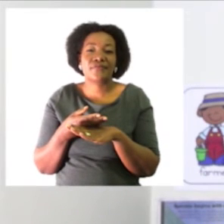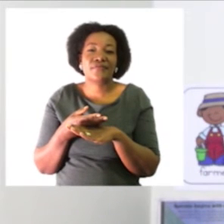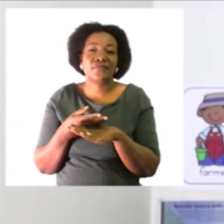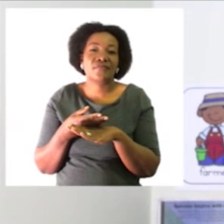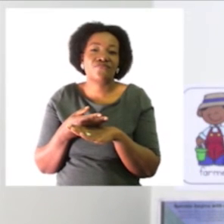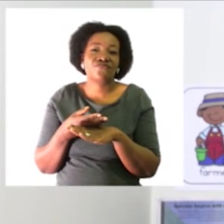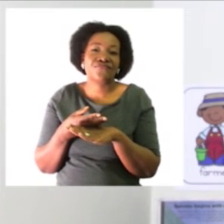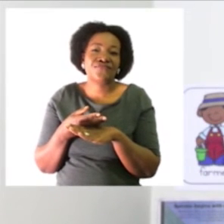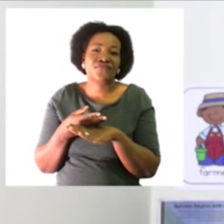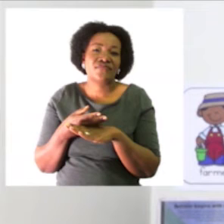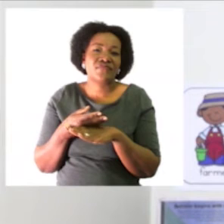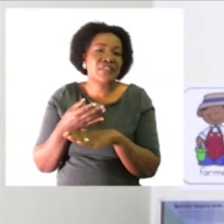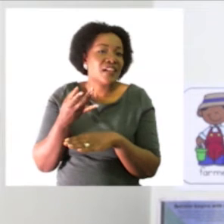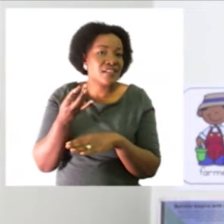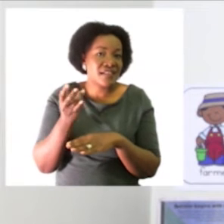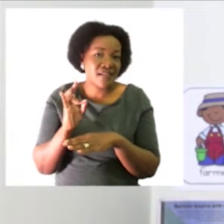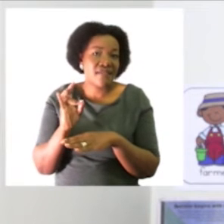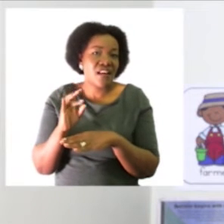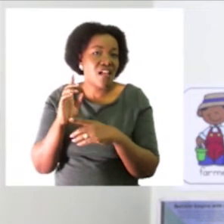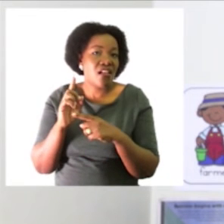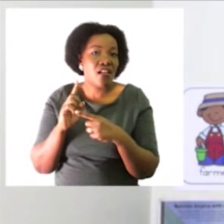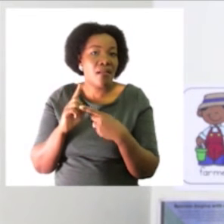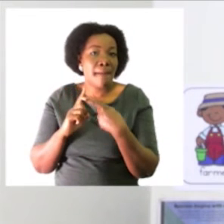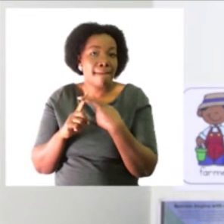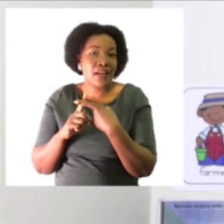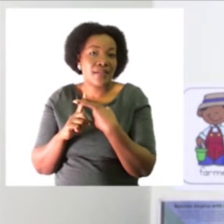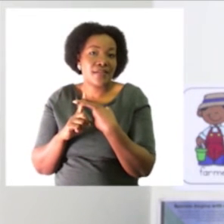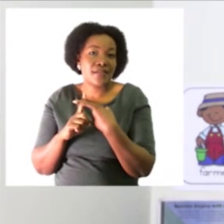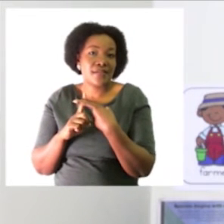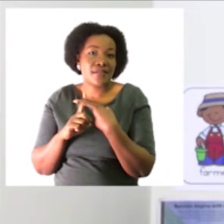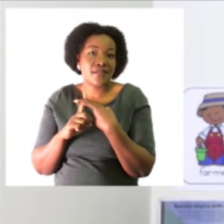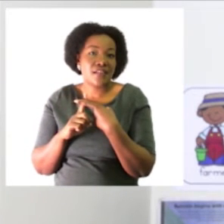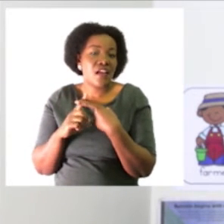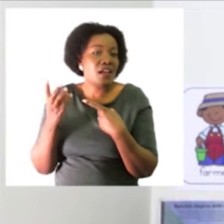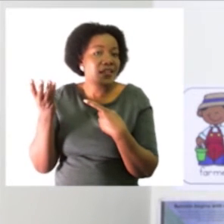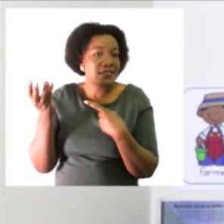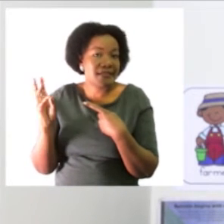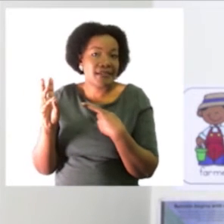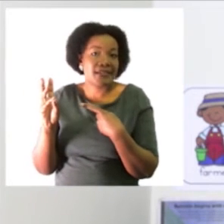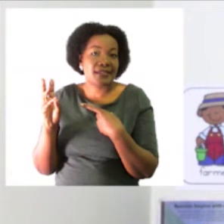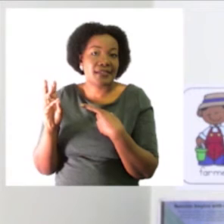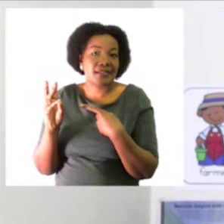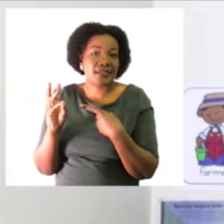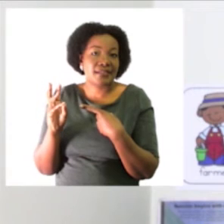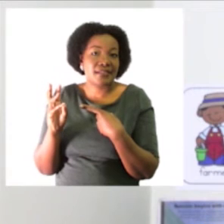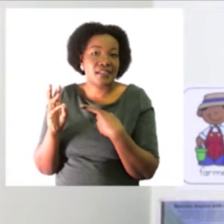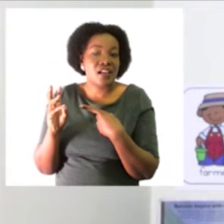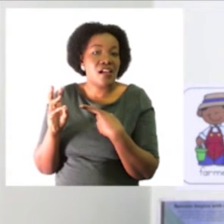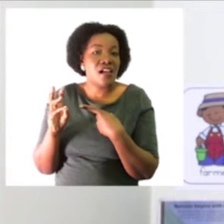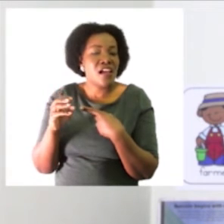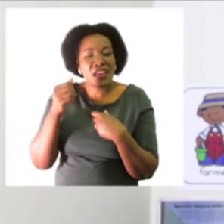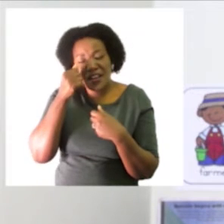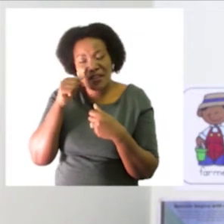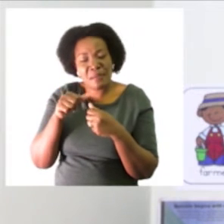Let's say a 7 plus a 6, for example.